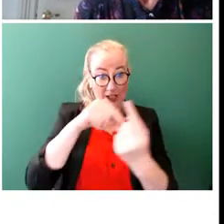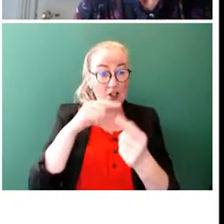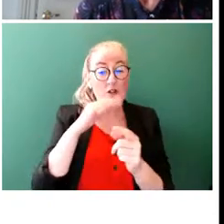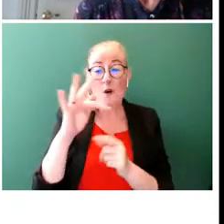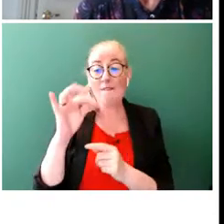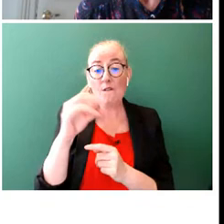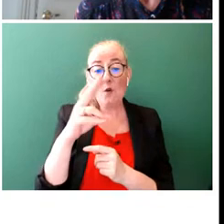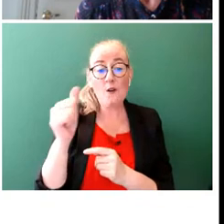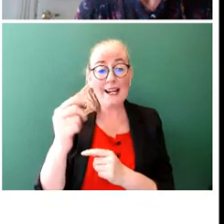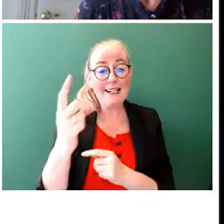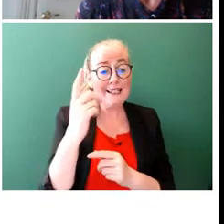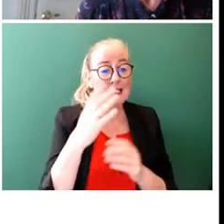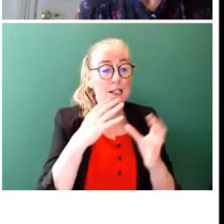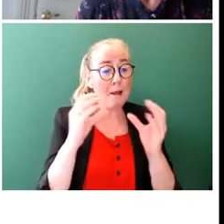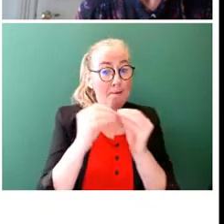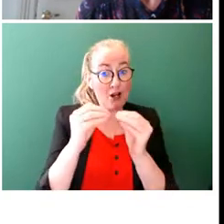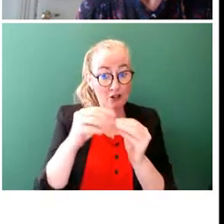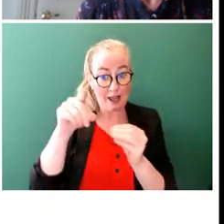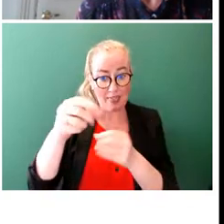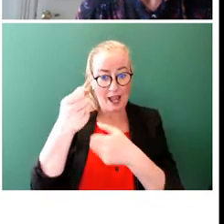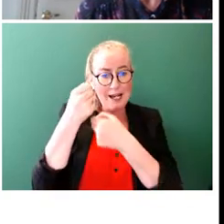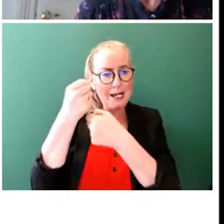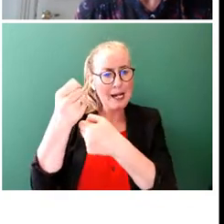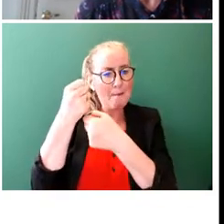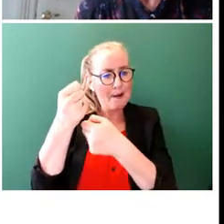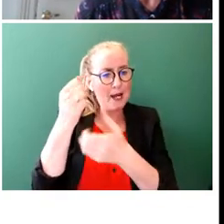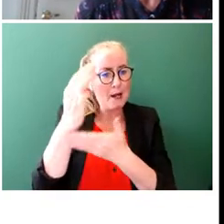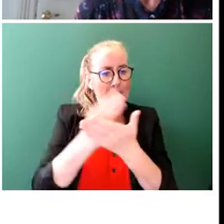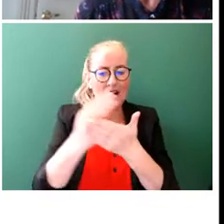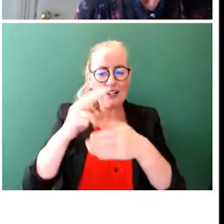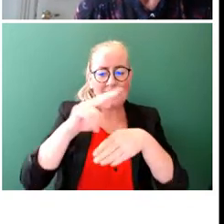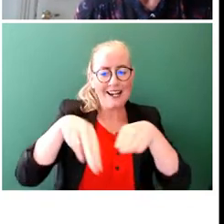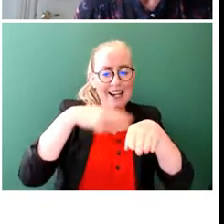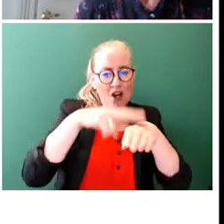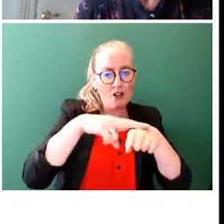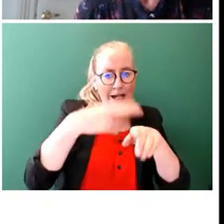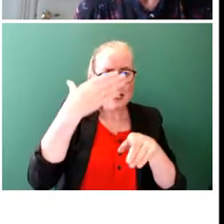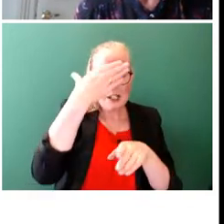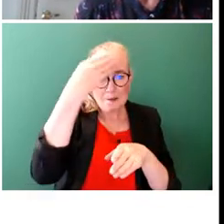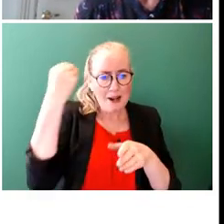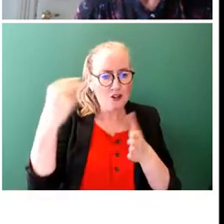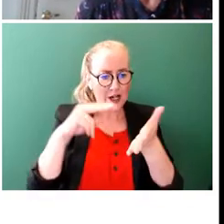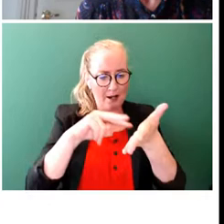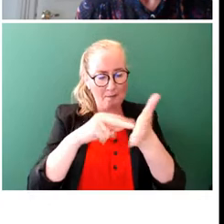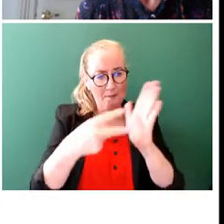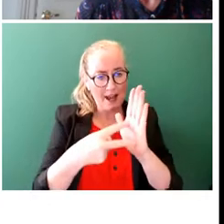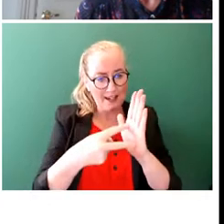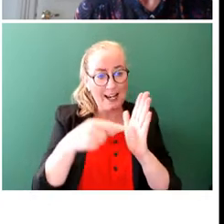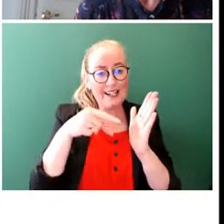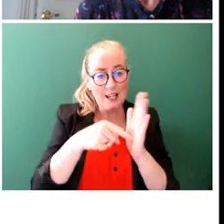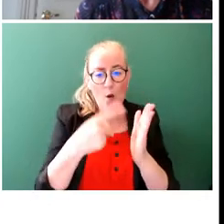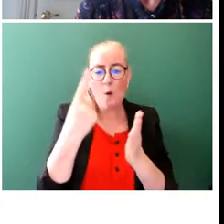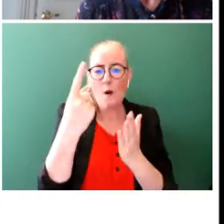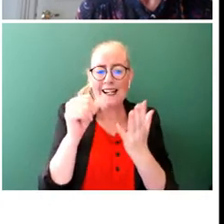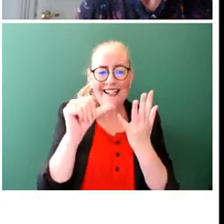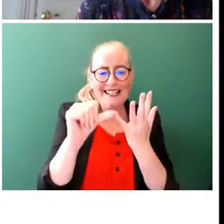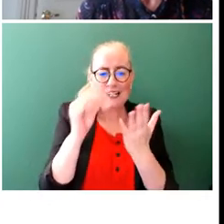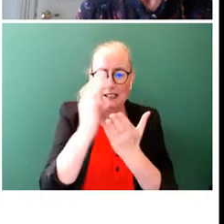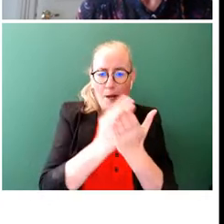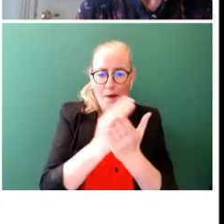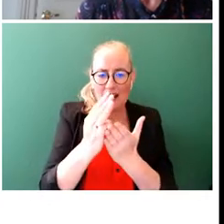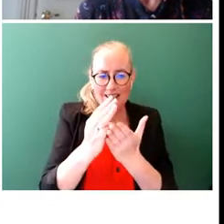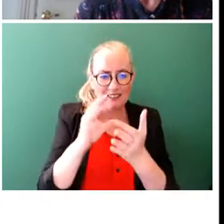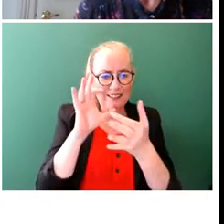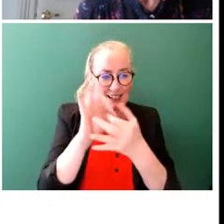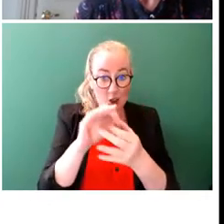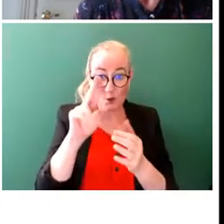mentioned, the campaign is part of the National Dementia Strategy. So it is one of the six elements of the strategy, which you